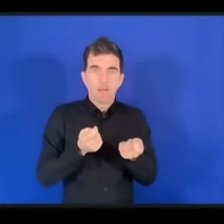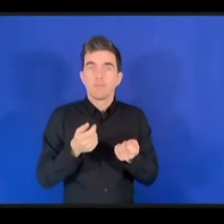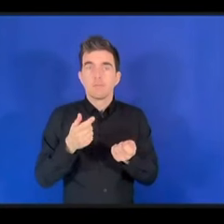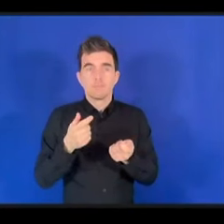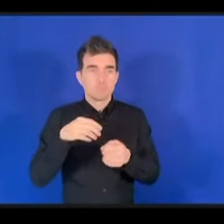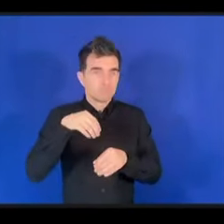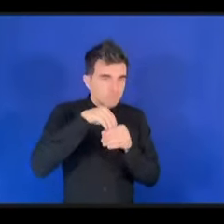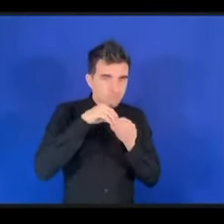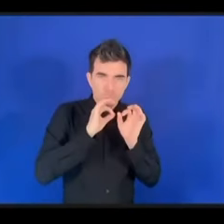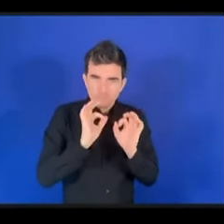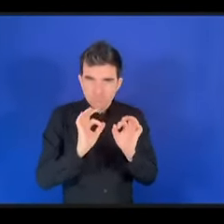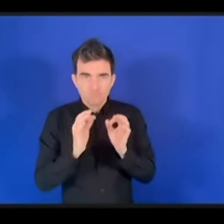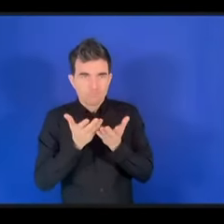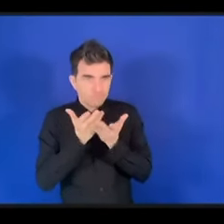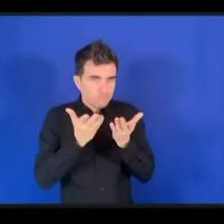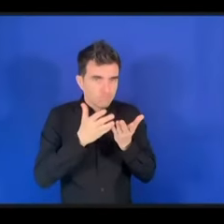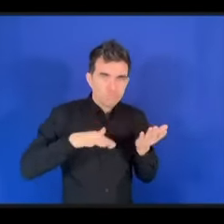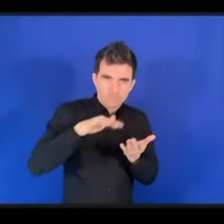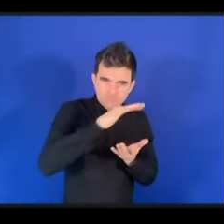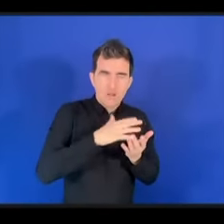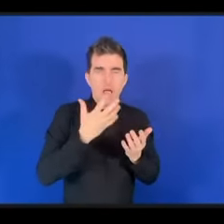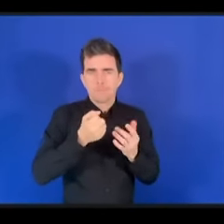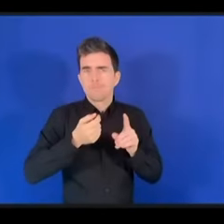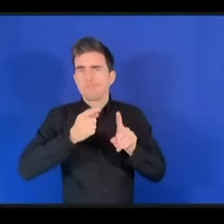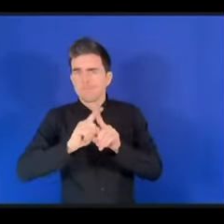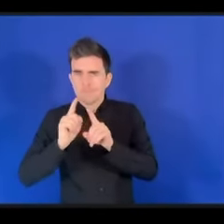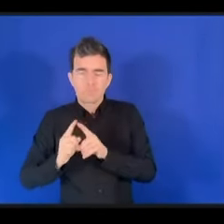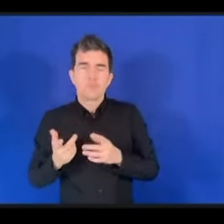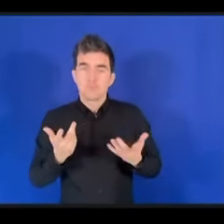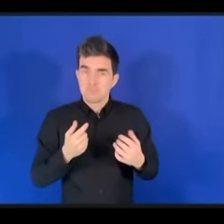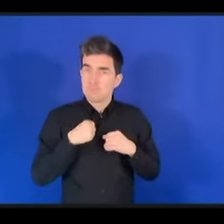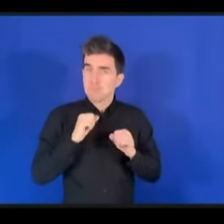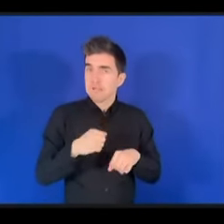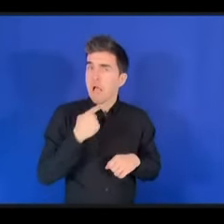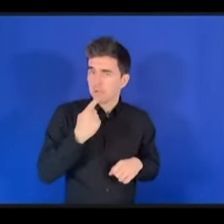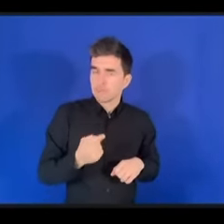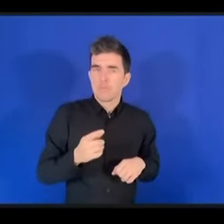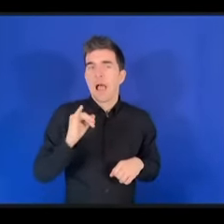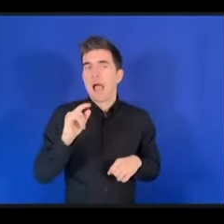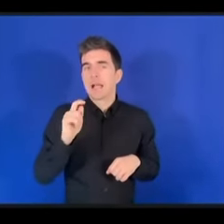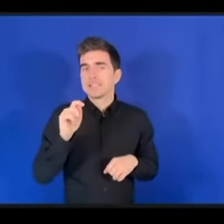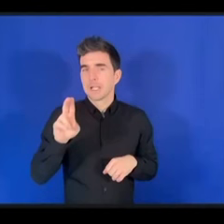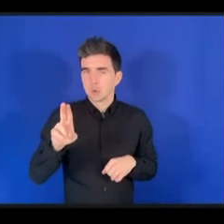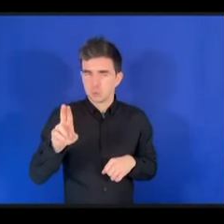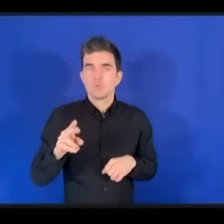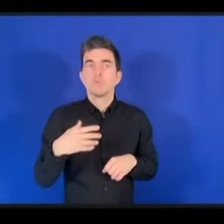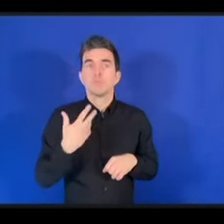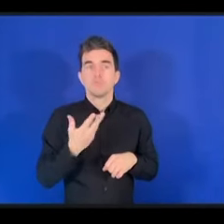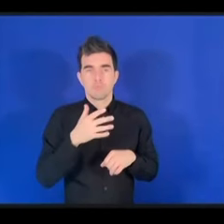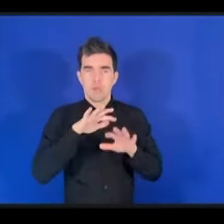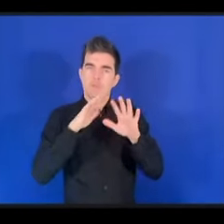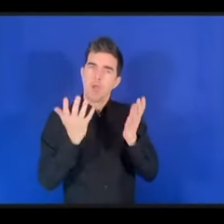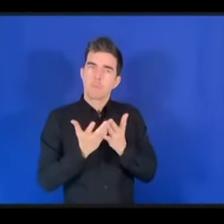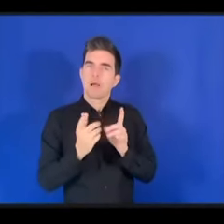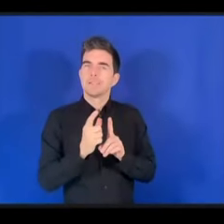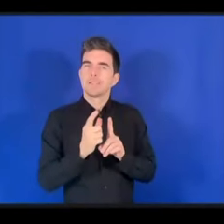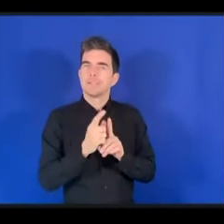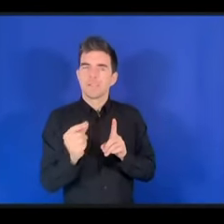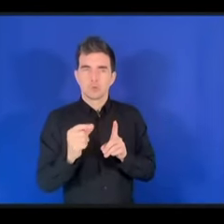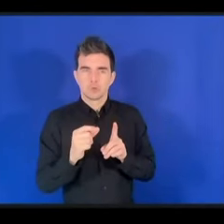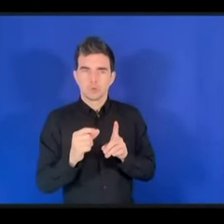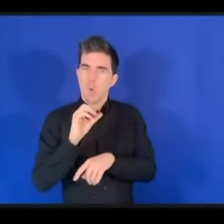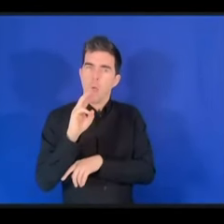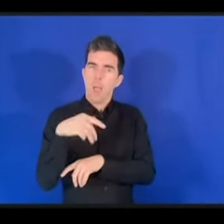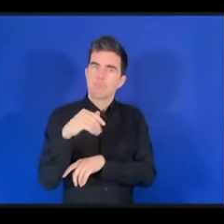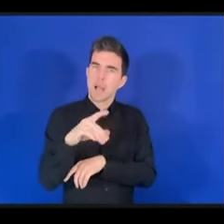ITU, and the Global Digital Compact, among others. Last year, we hosted the first SIDS IGF and are advocating for a